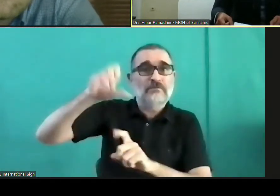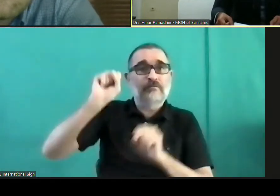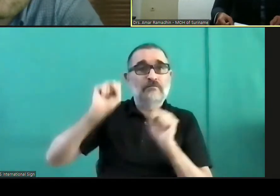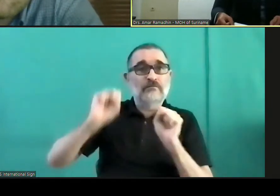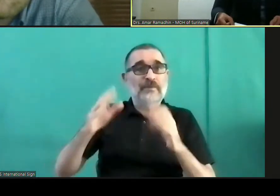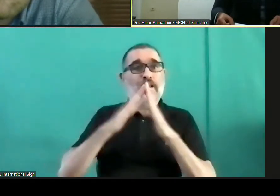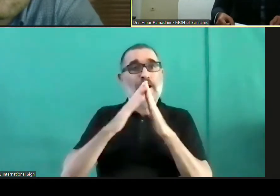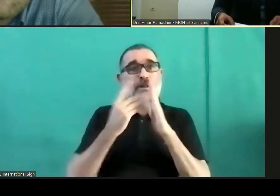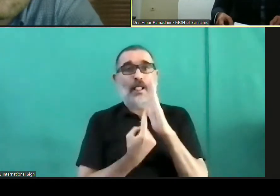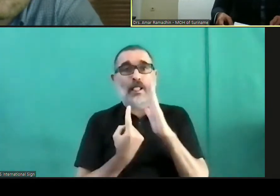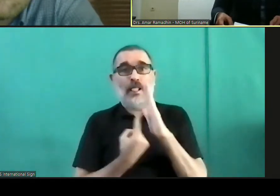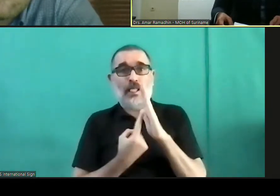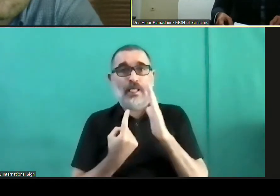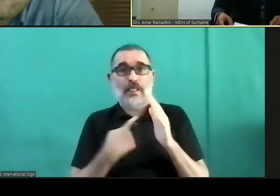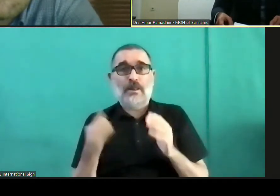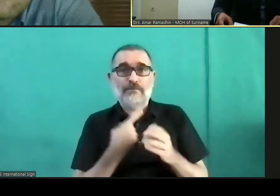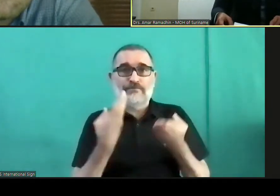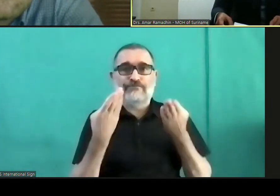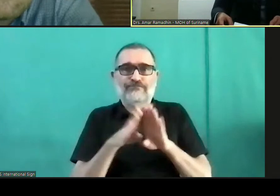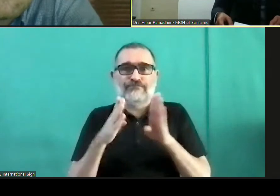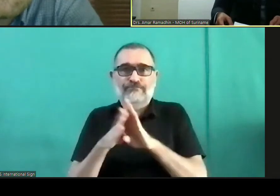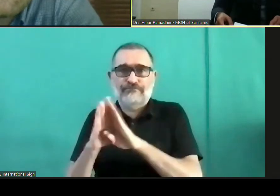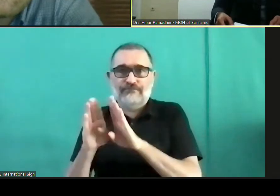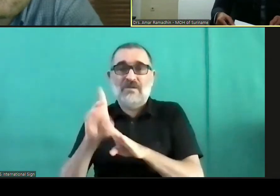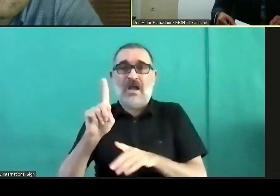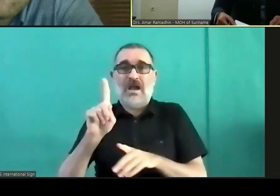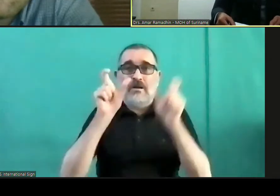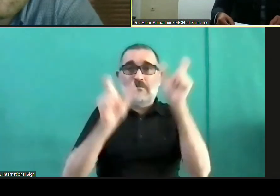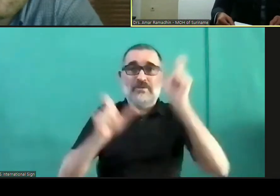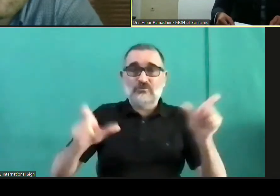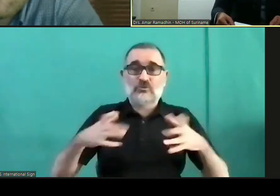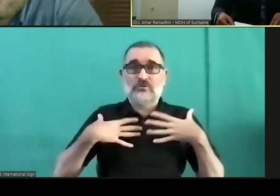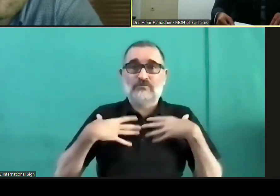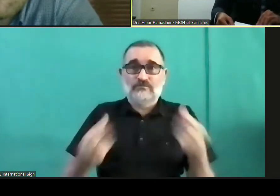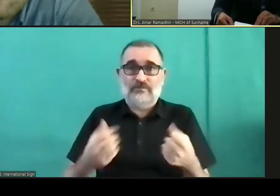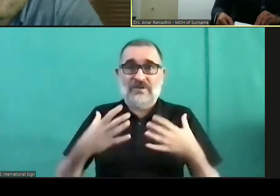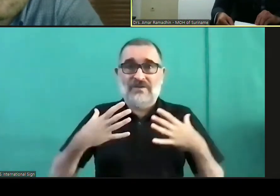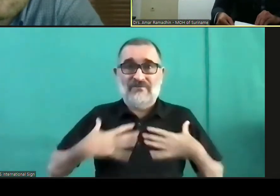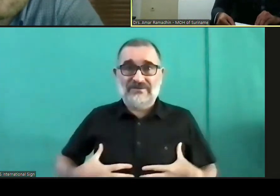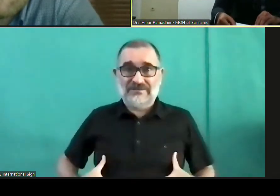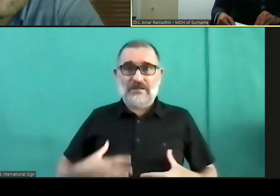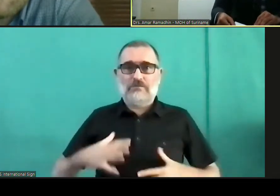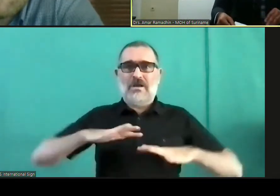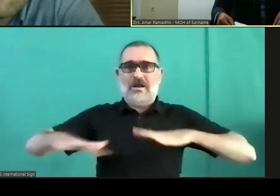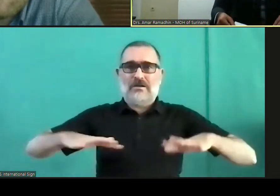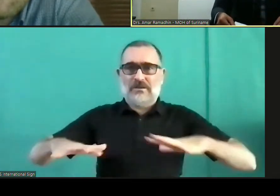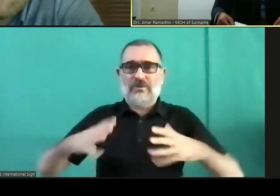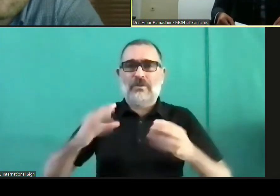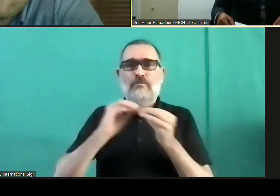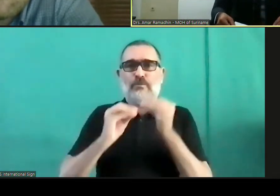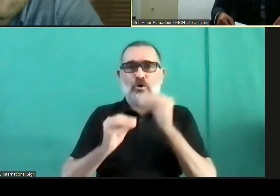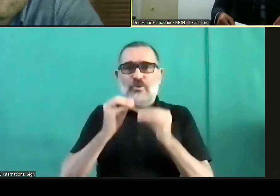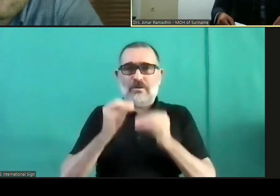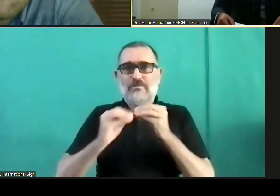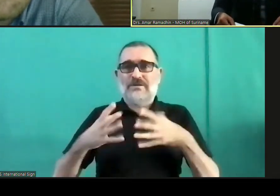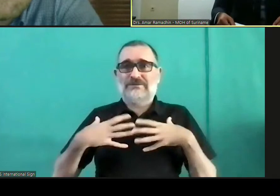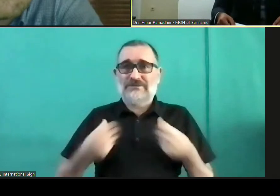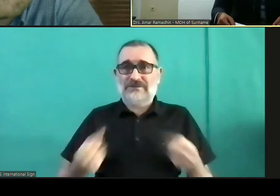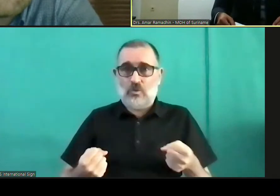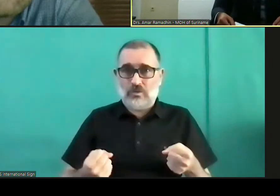radio and TV, and short workout videos are broadcasted through TV. Regarding mental